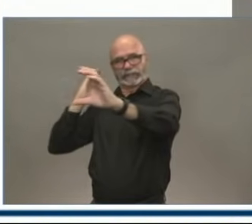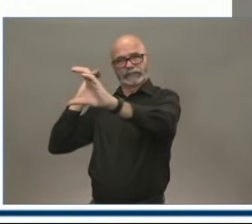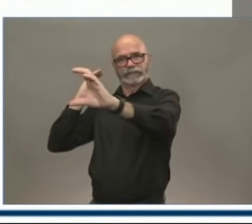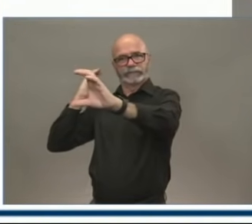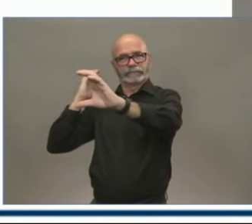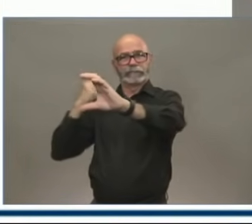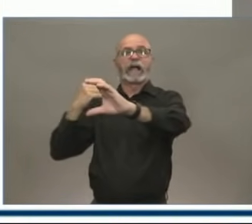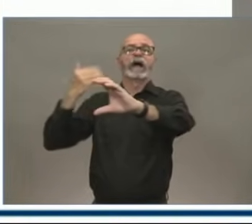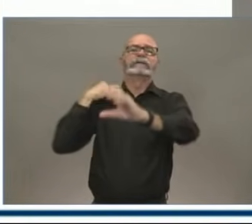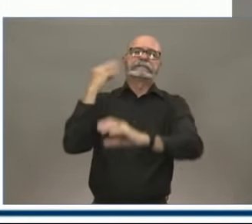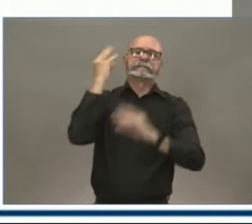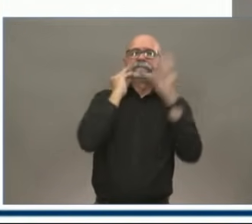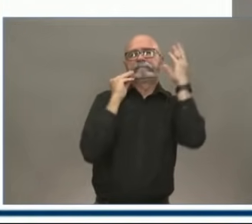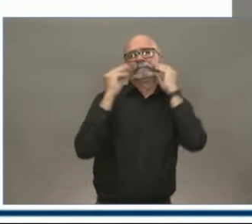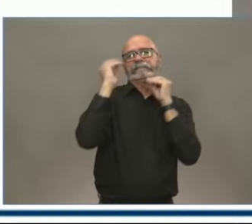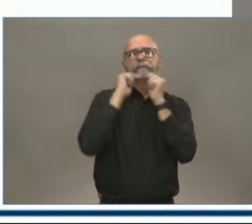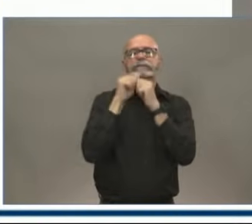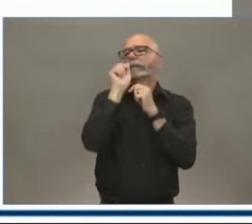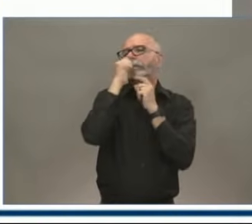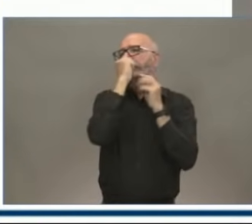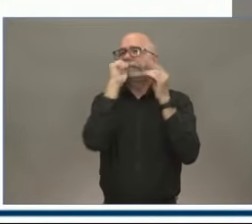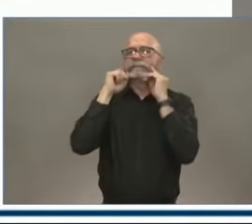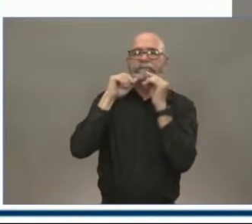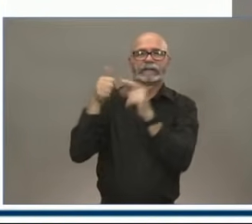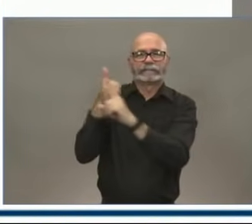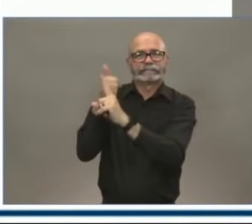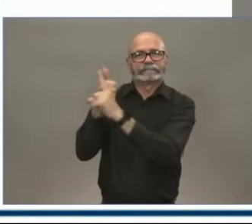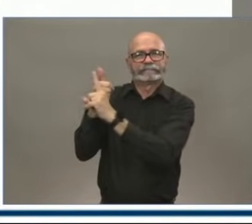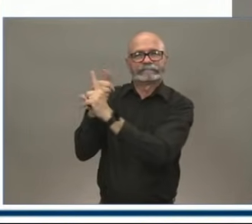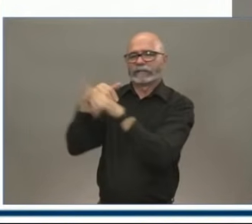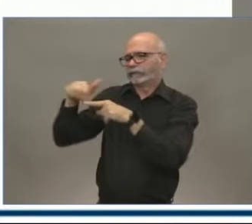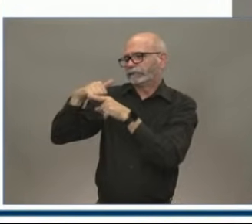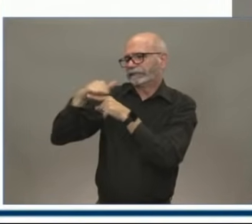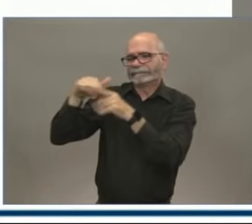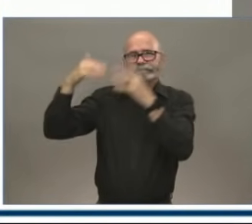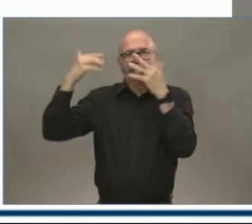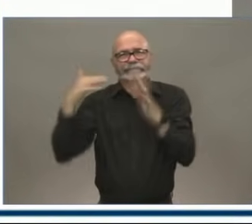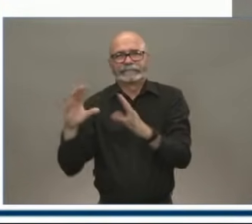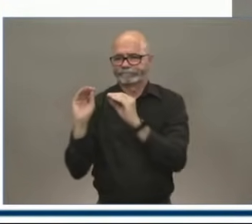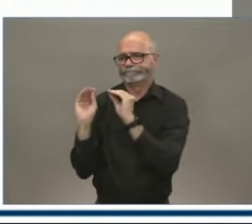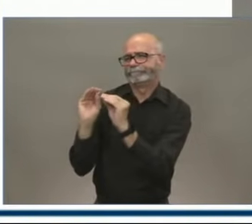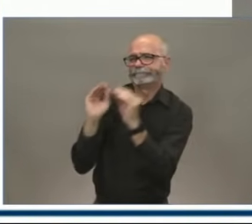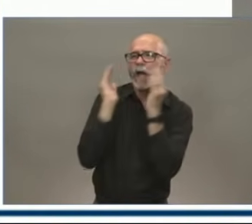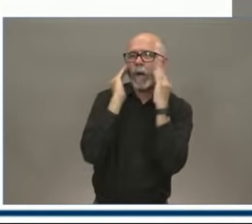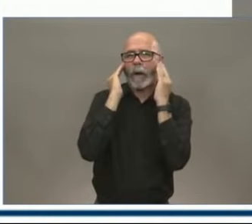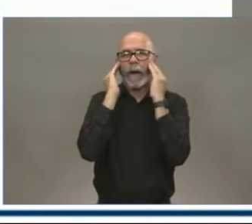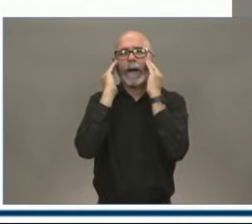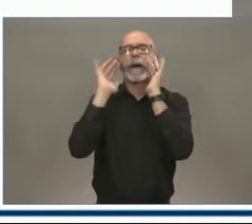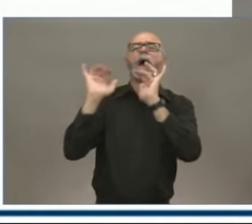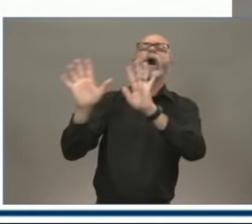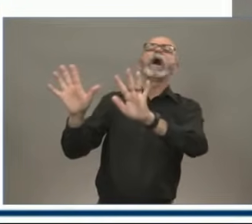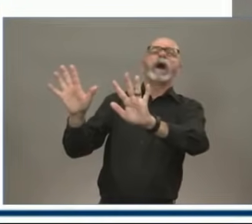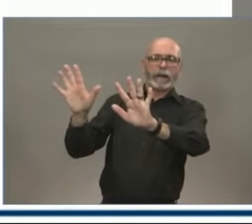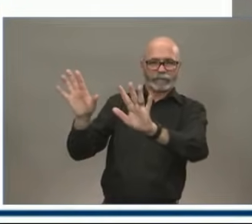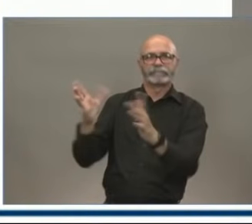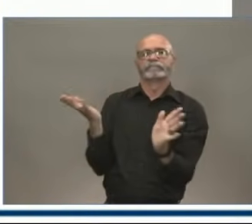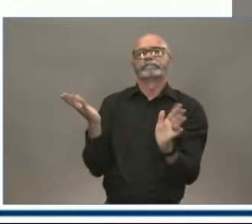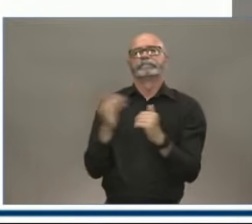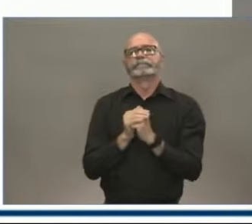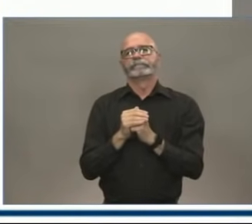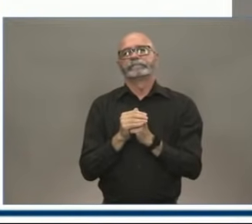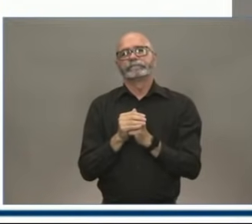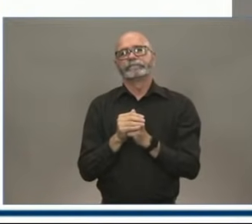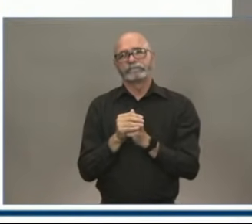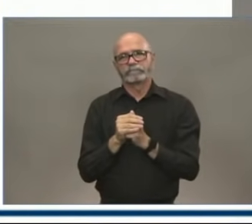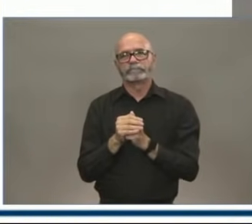in collecting the swabs as well as doing all their initial public health work, starting out in